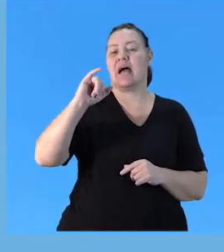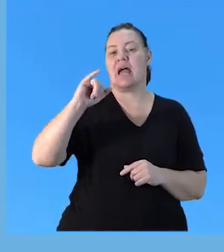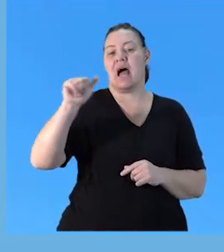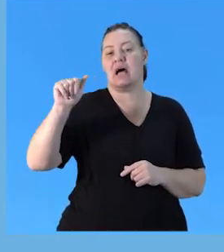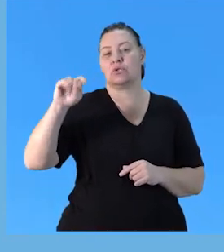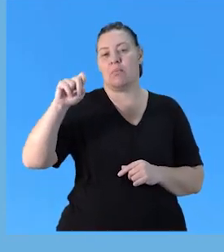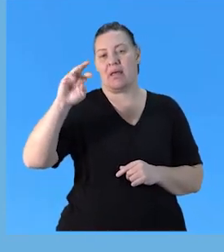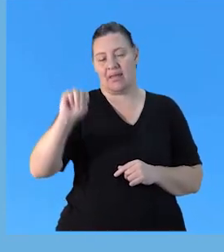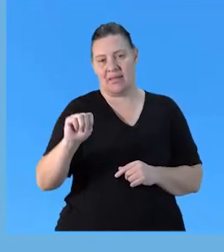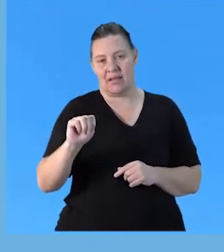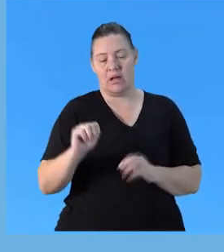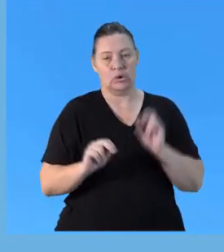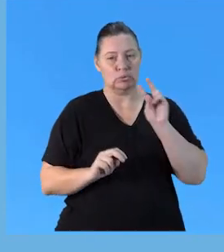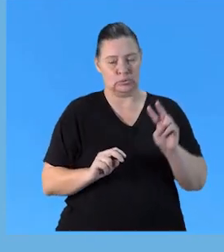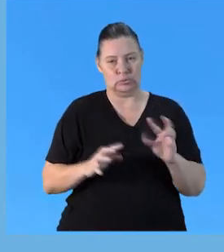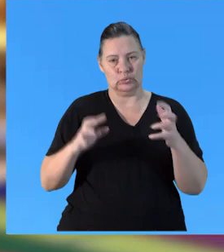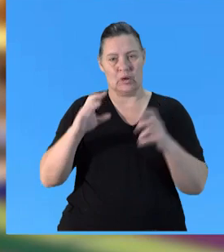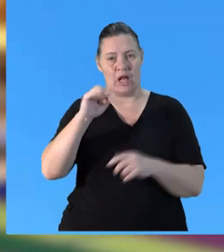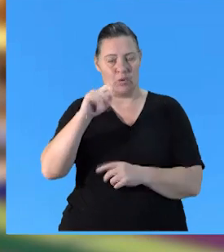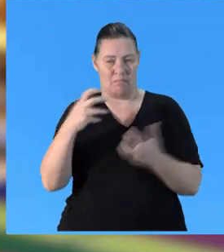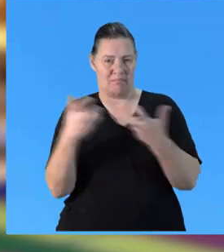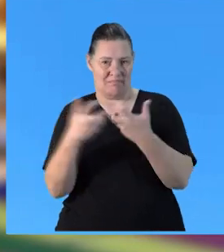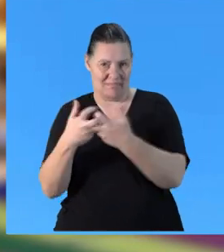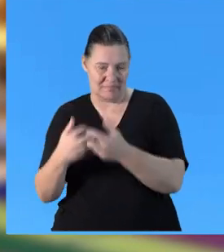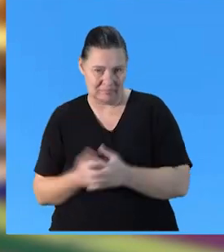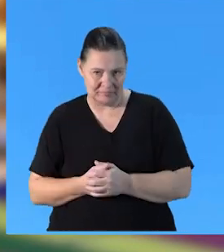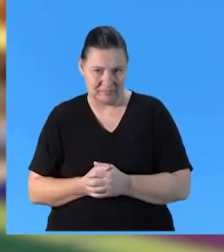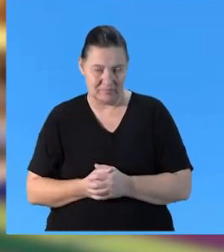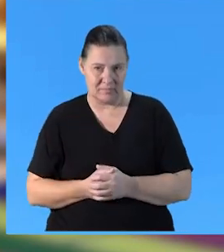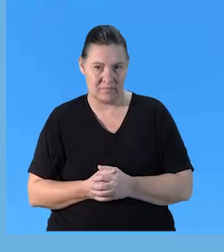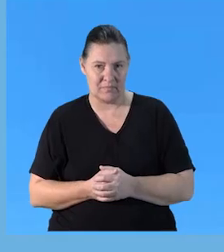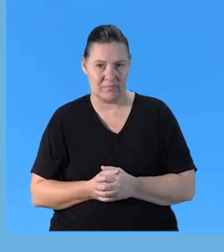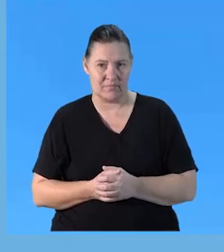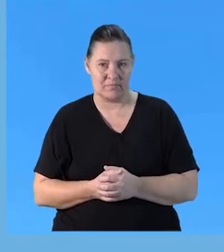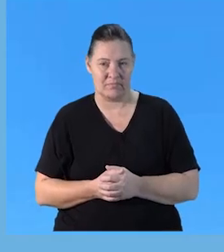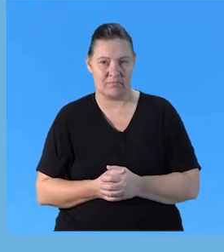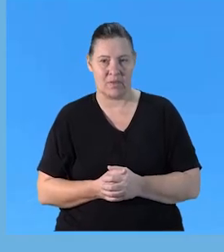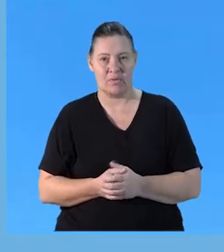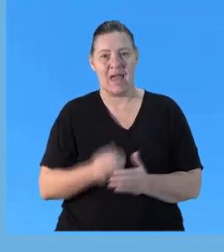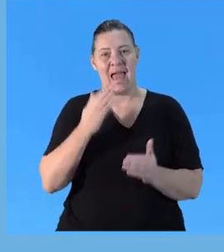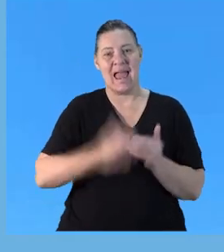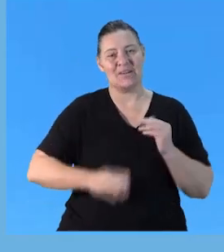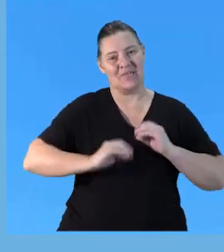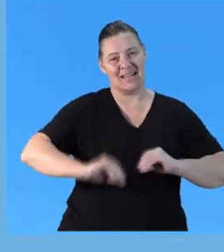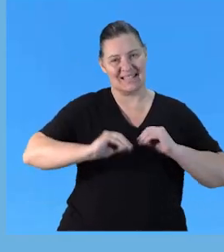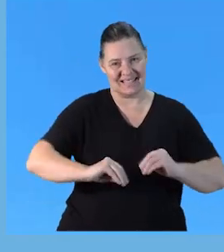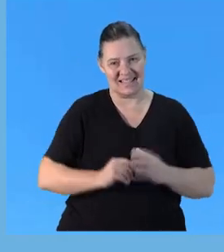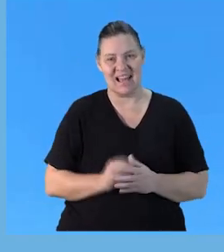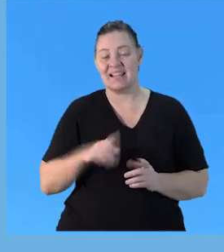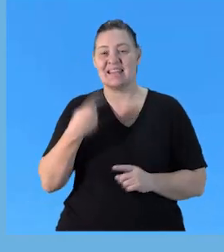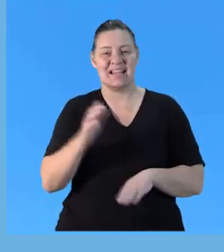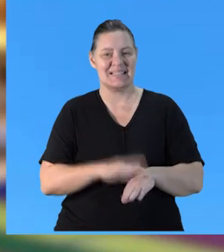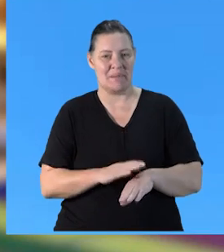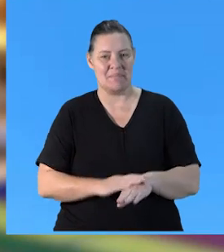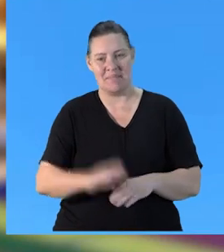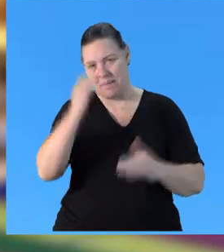So now, I have answered a lot of questions for you. The challenge that I have for you now is, I want you to tell me what is meant by a short